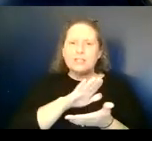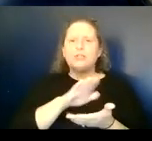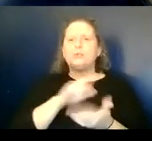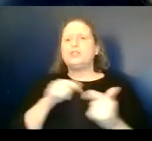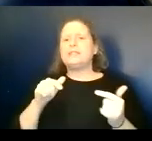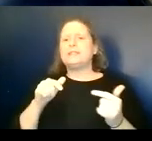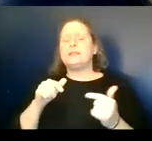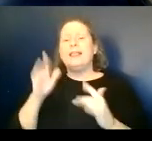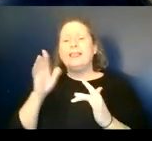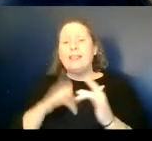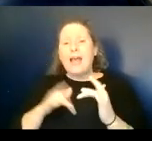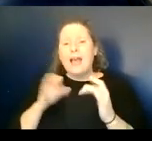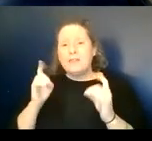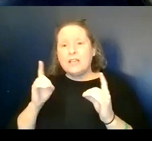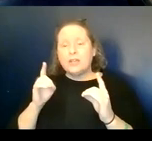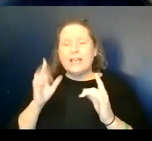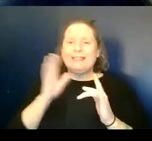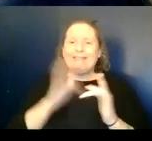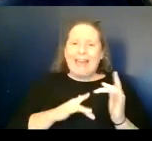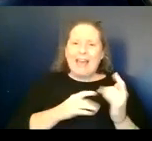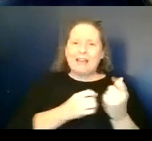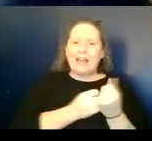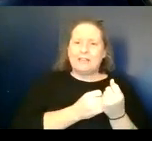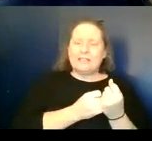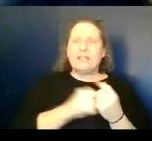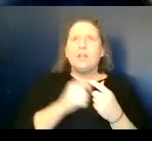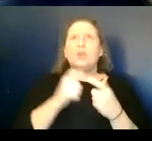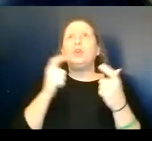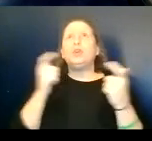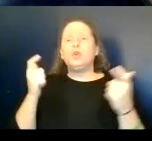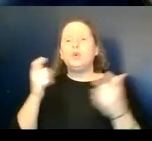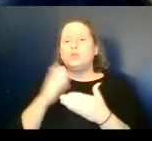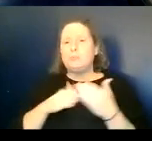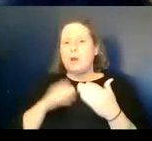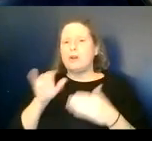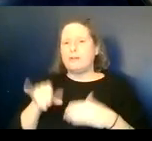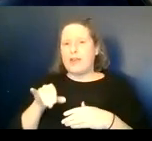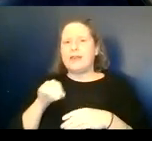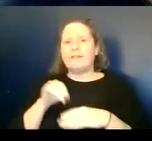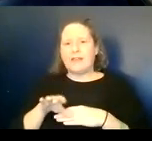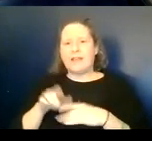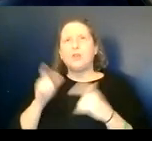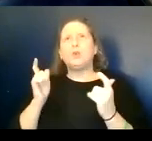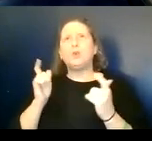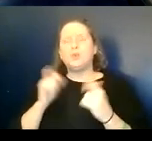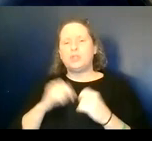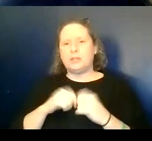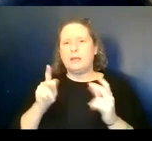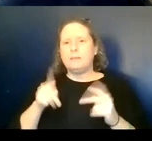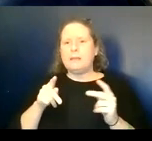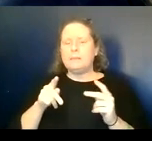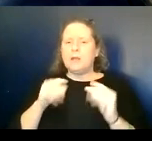of education and advocacy is a huge proponent of this, right? And we said people are socialized to